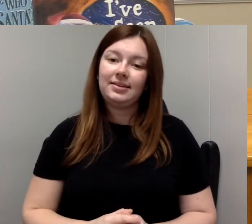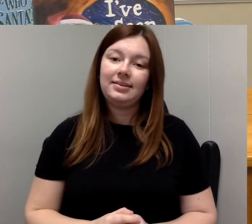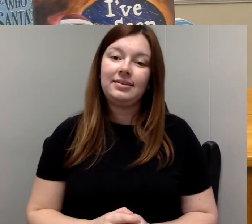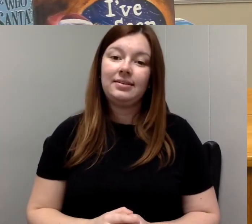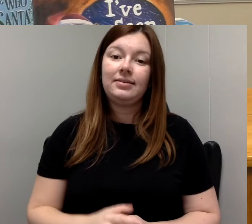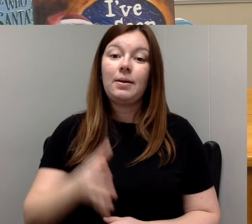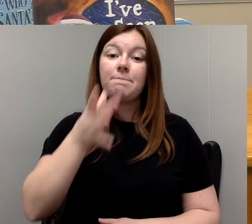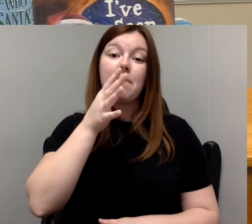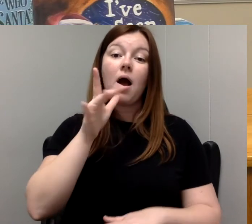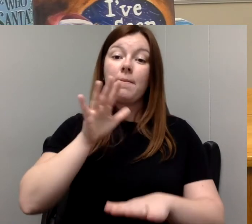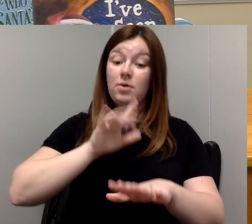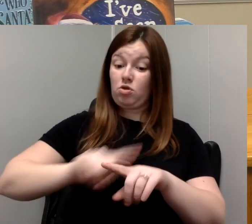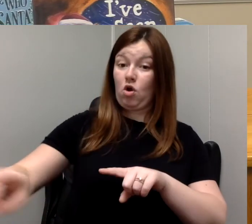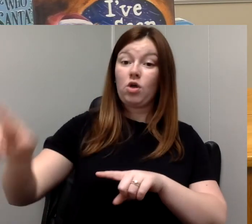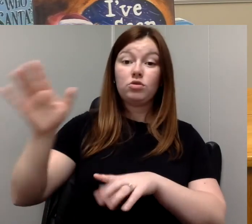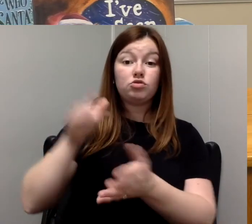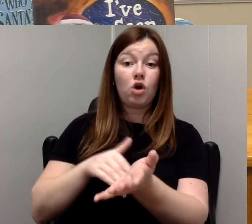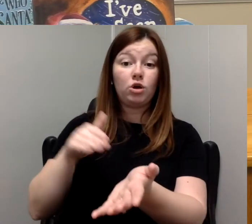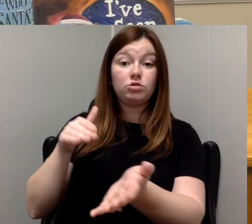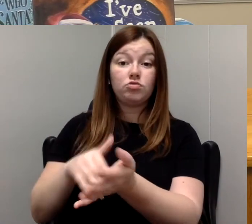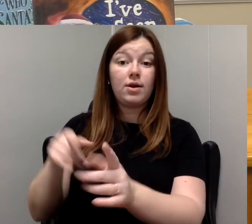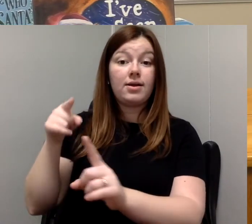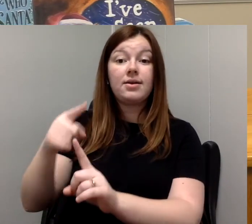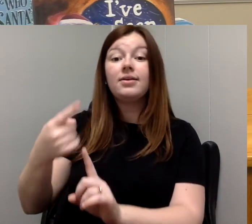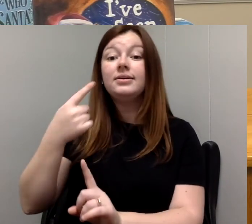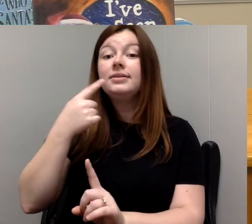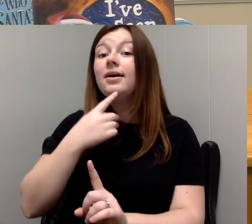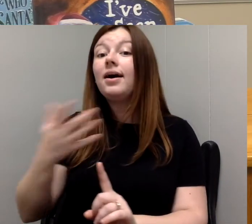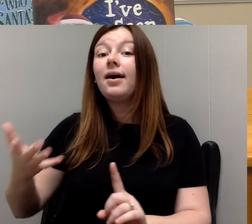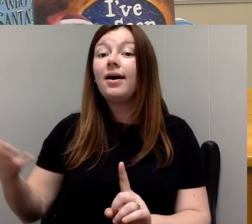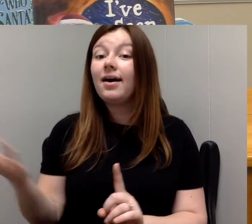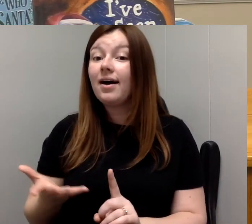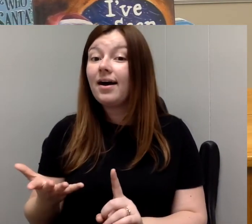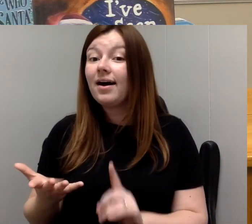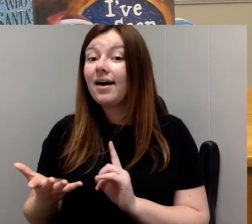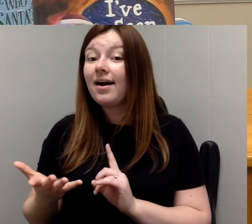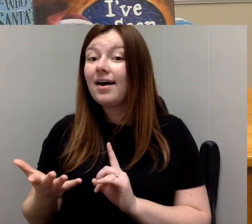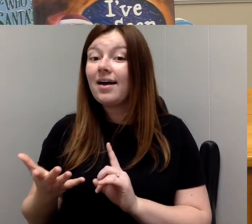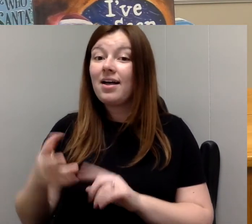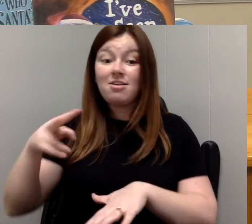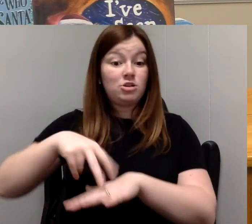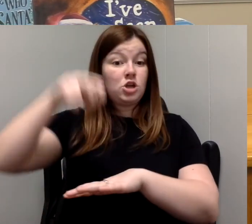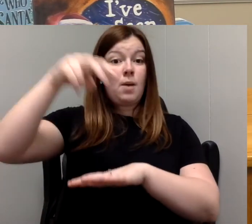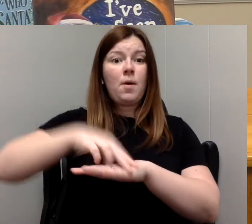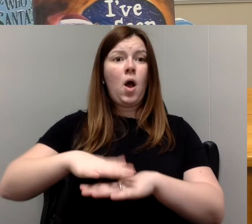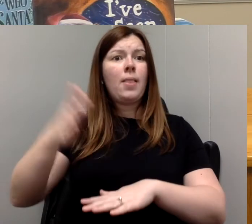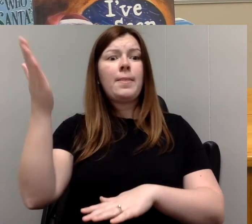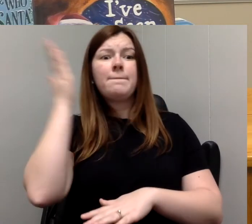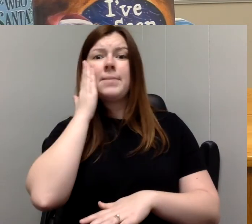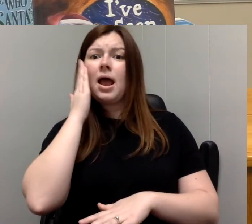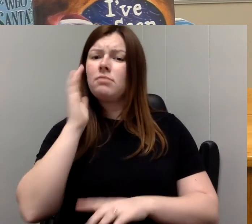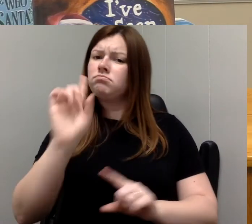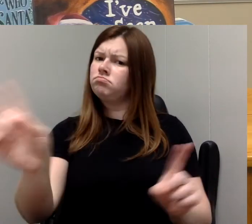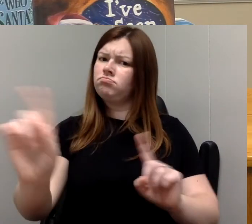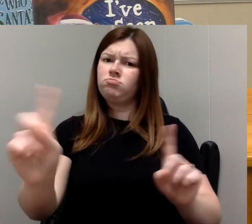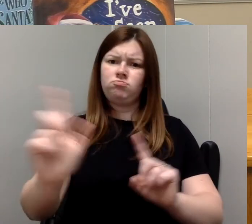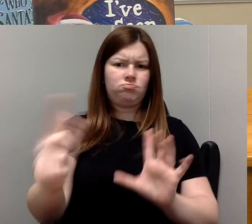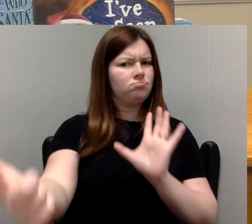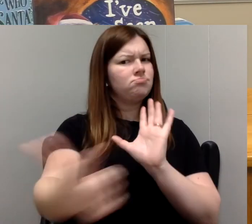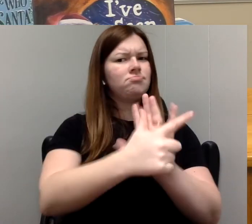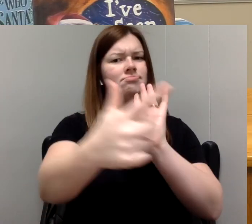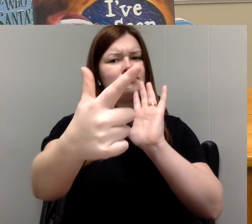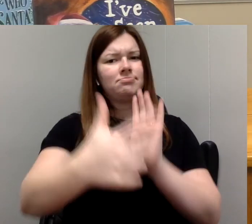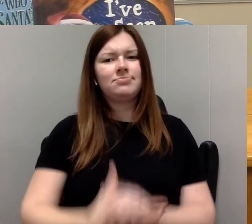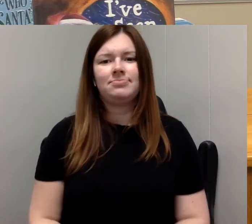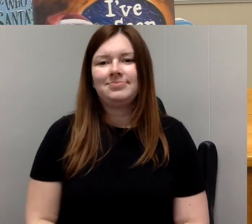and bumped his head. Mama called the doctor and the doctor said, no